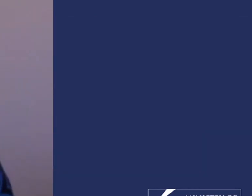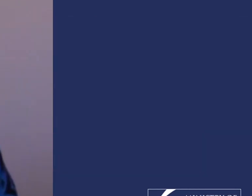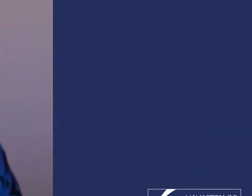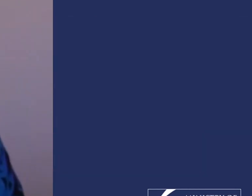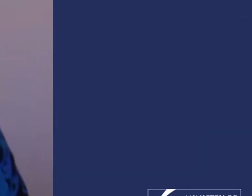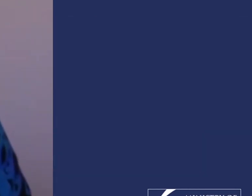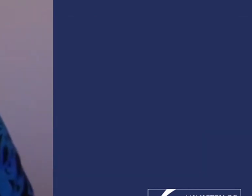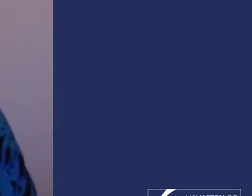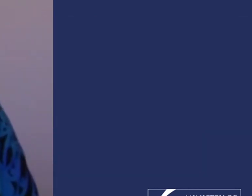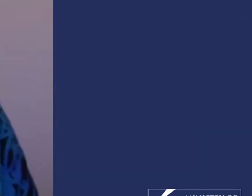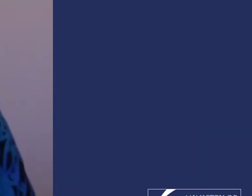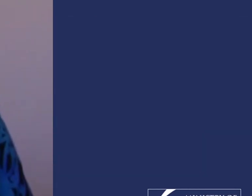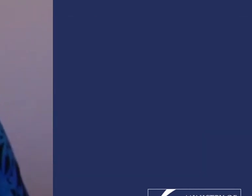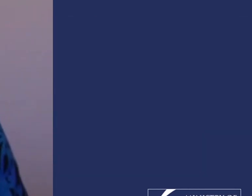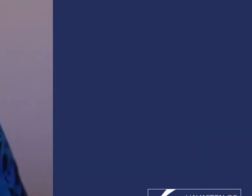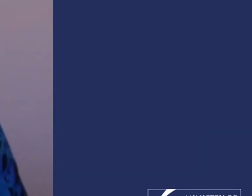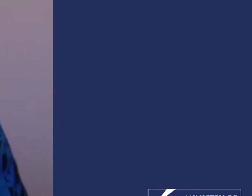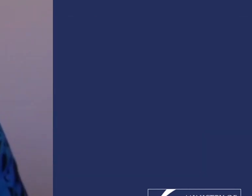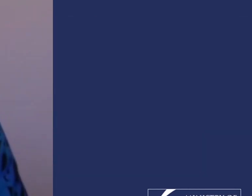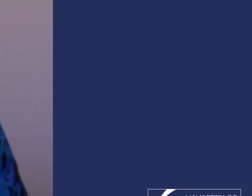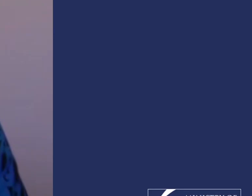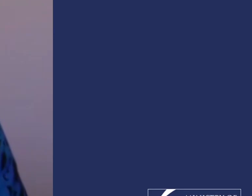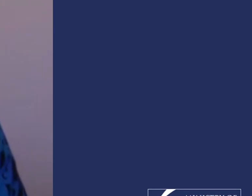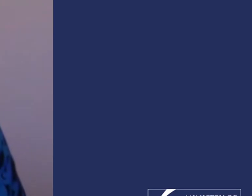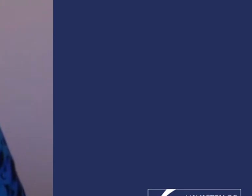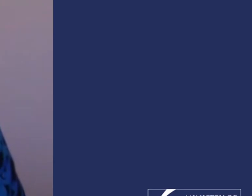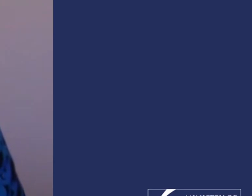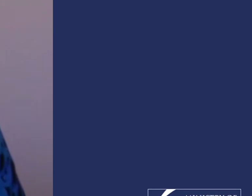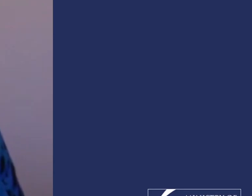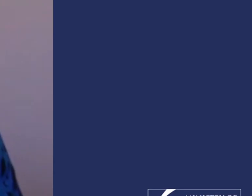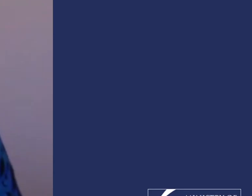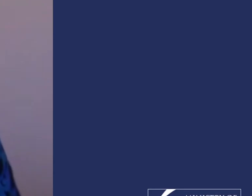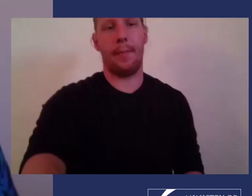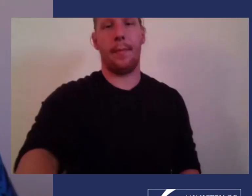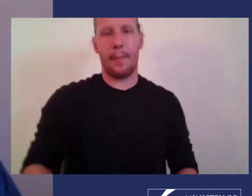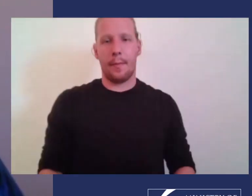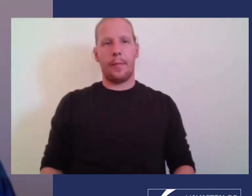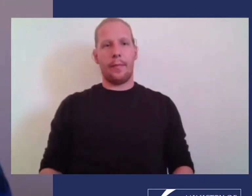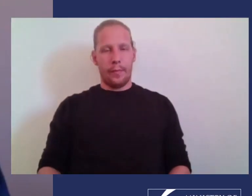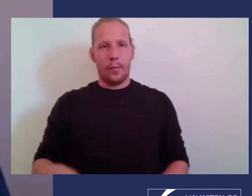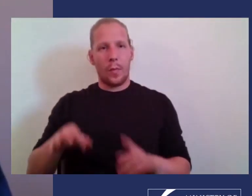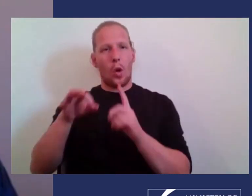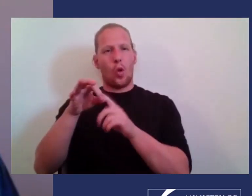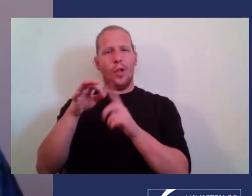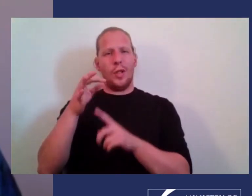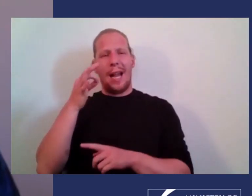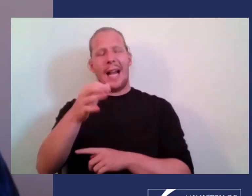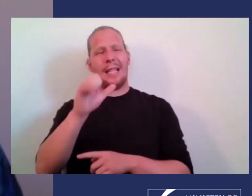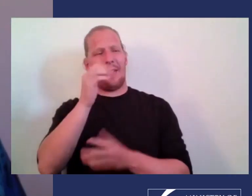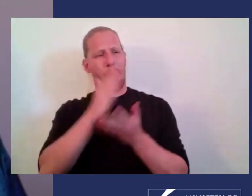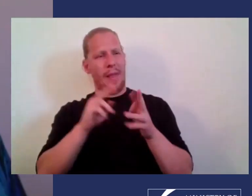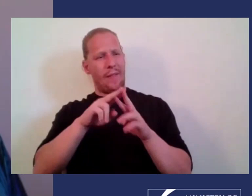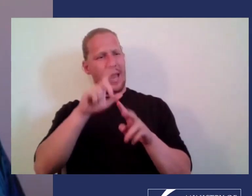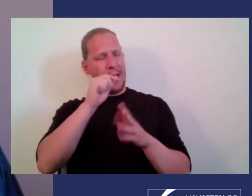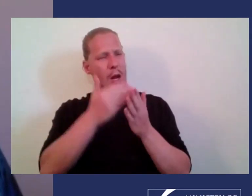I think you can do your consent by phone. Jin might know a bit more about that, but my understanding is that